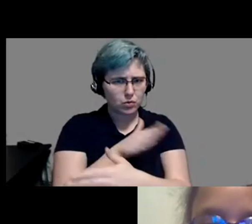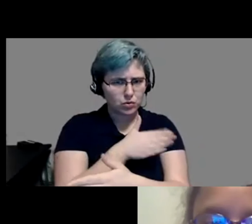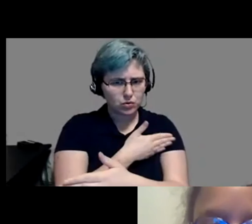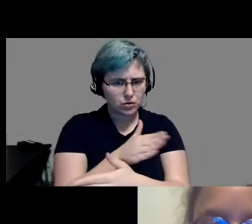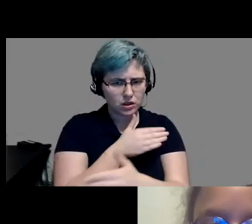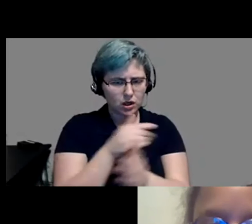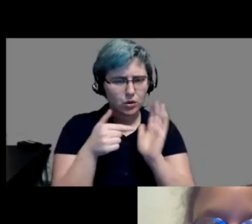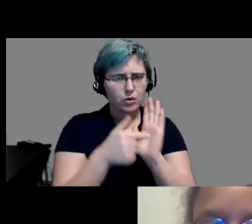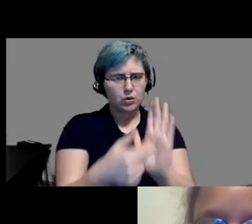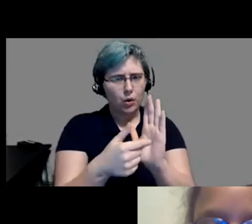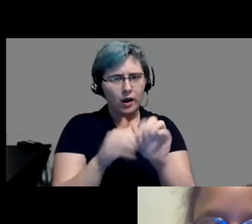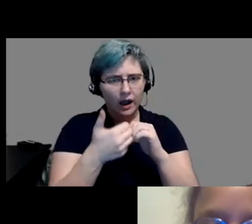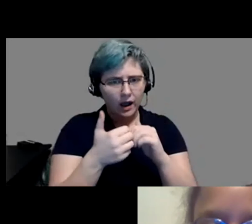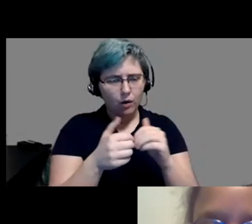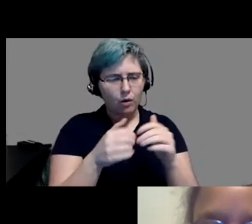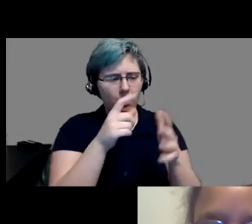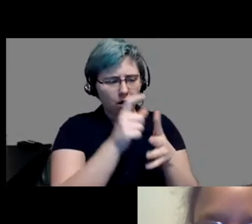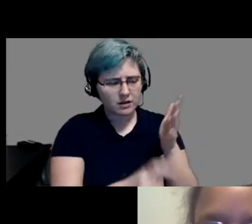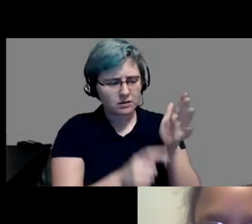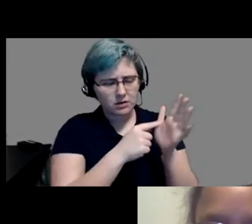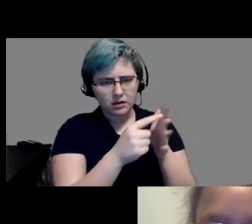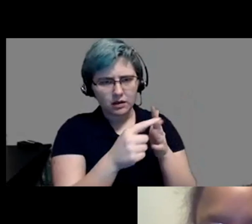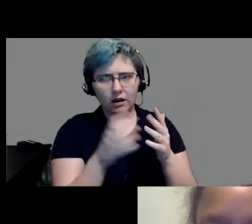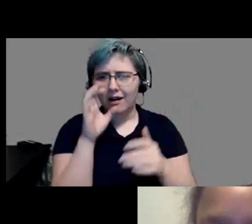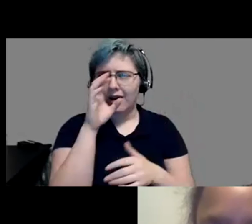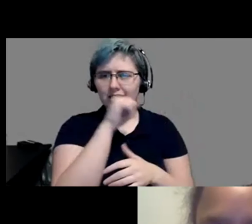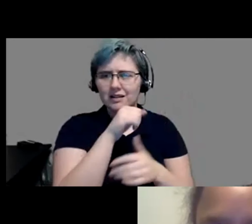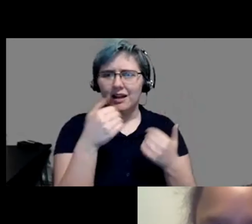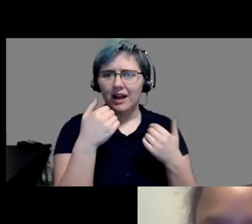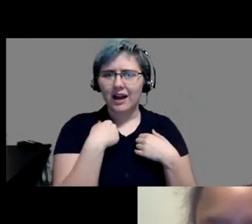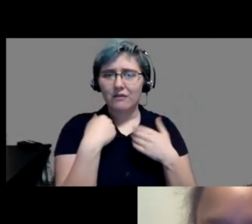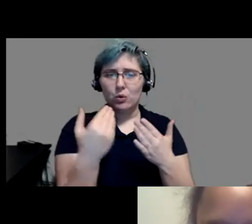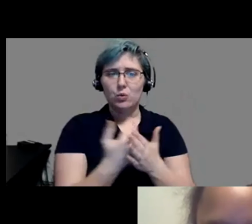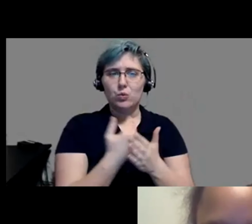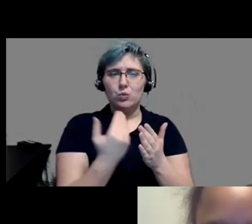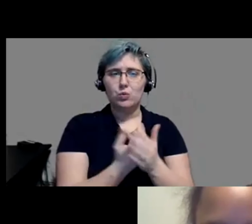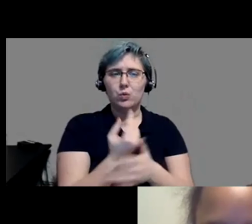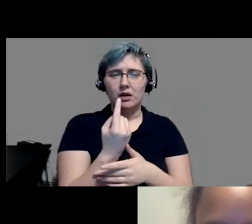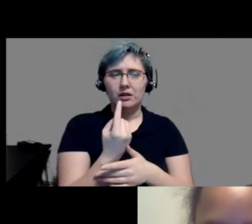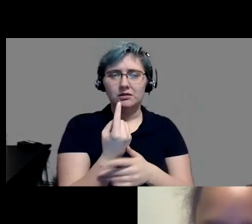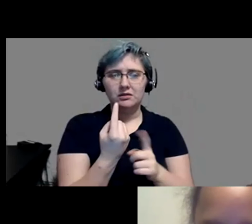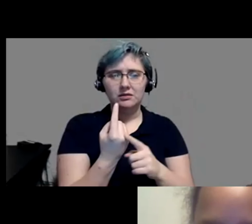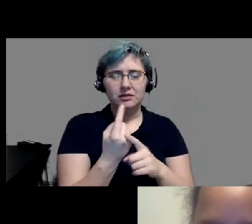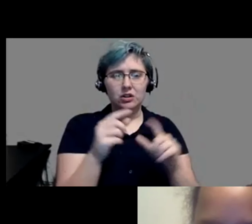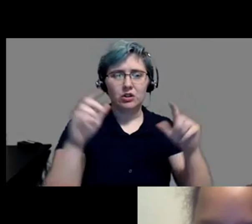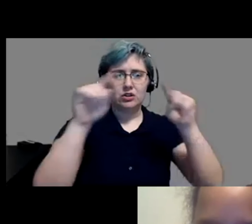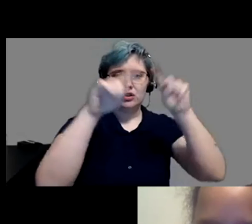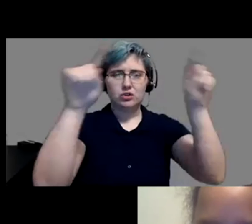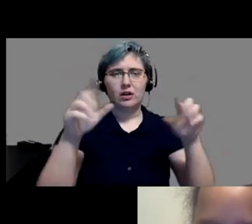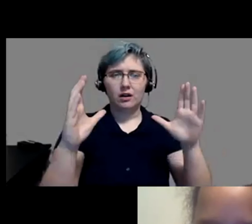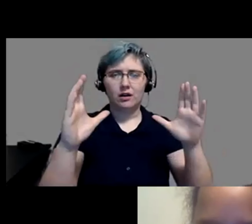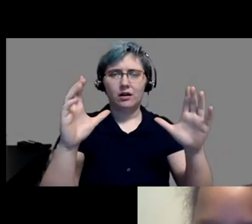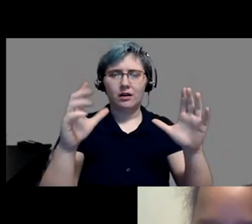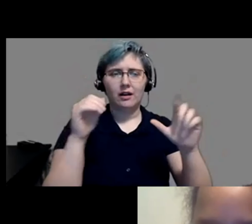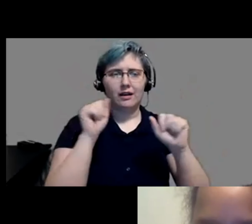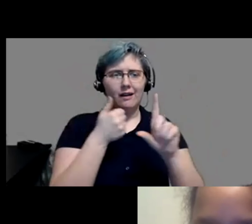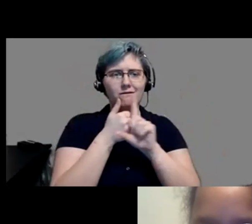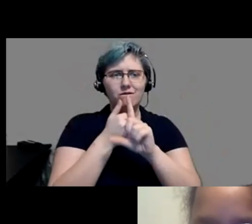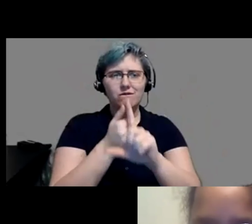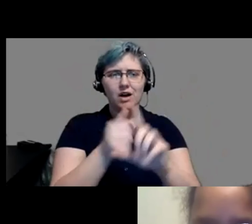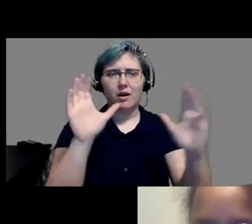you recipes. Yeah. Apparently they came out with a new version of that where the screen is motorized and it can follow you around